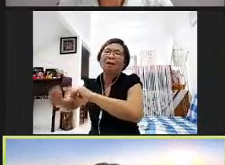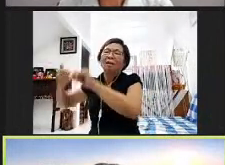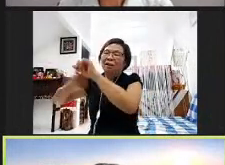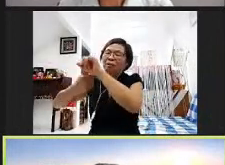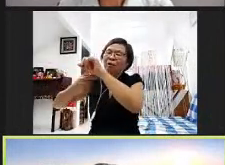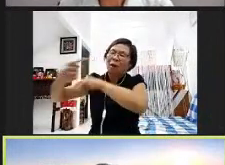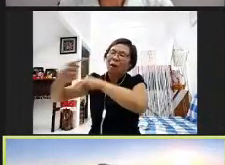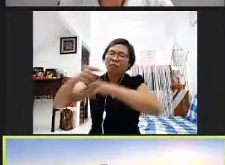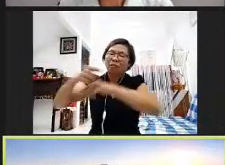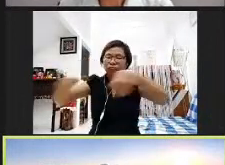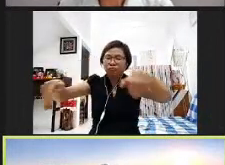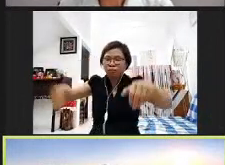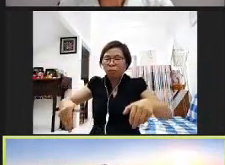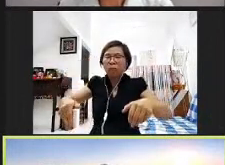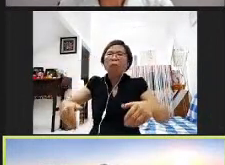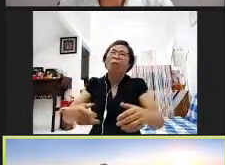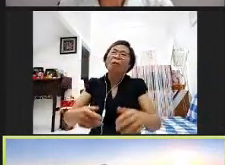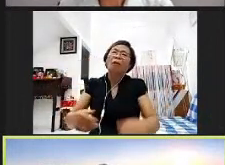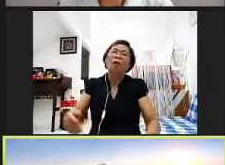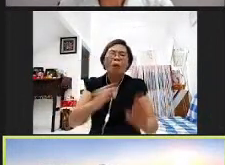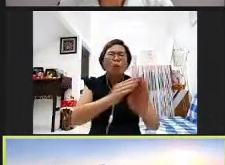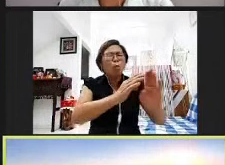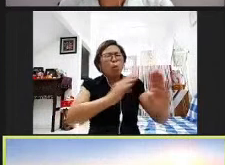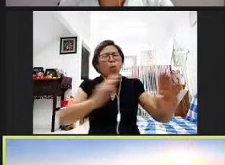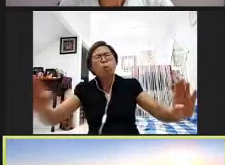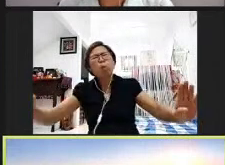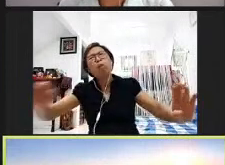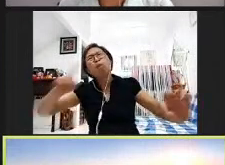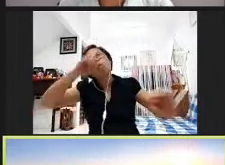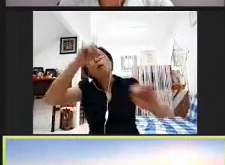are isolated throughout the one whole year.